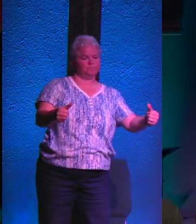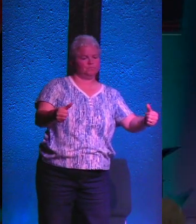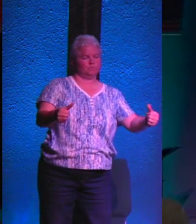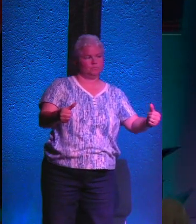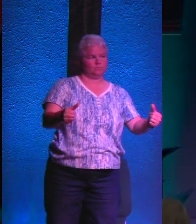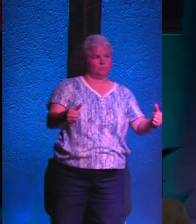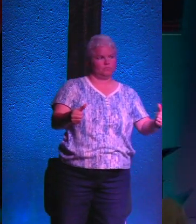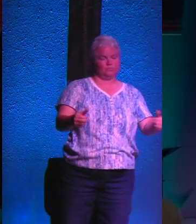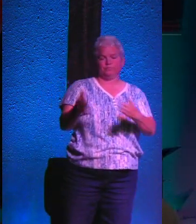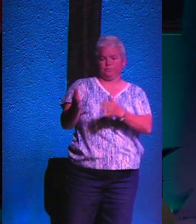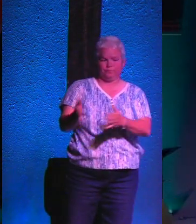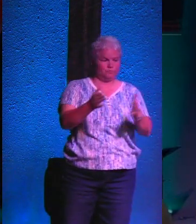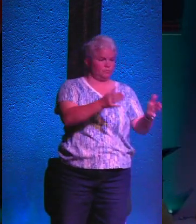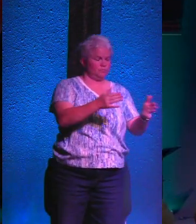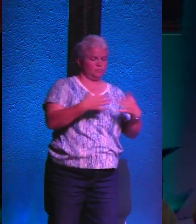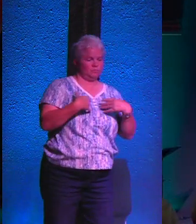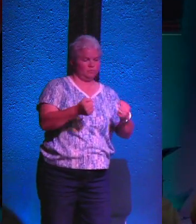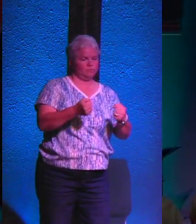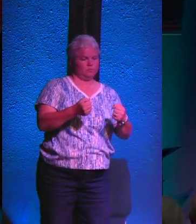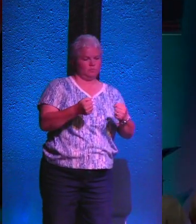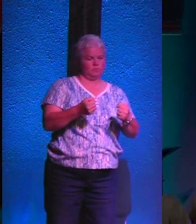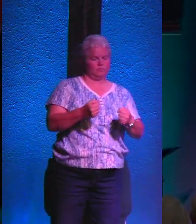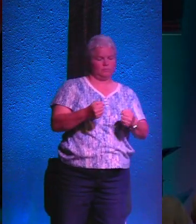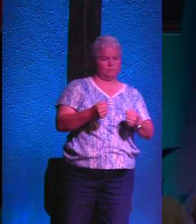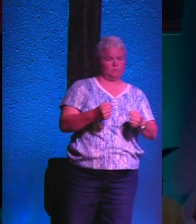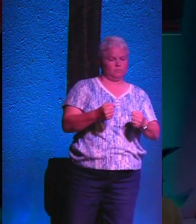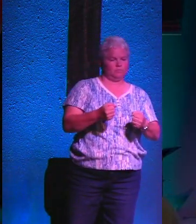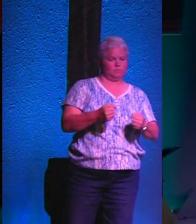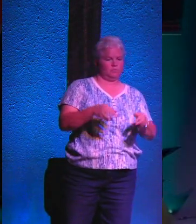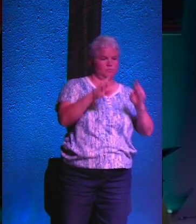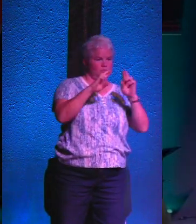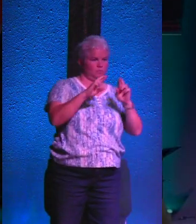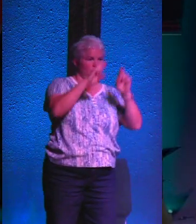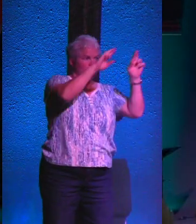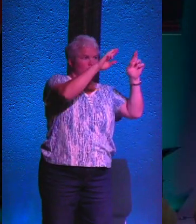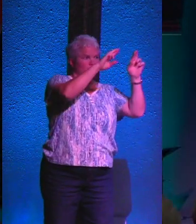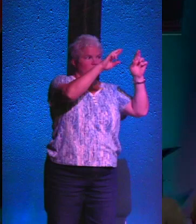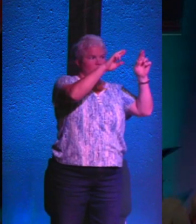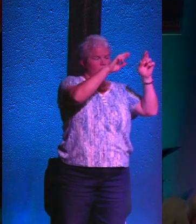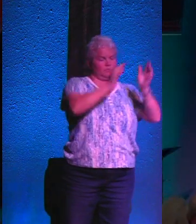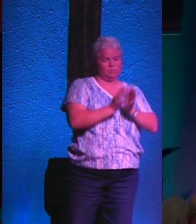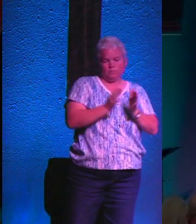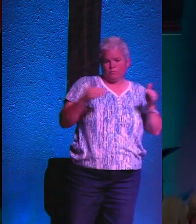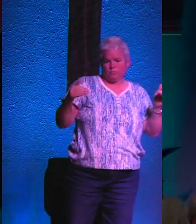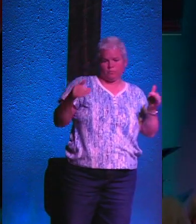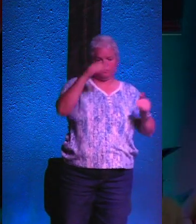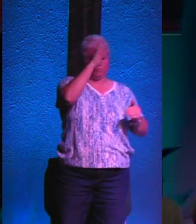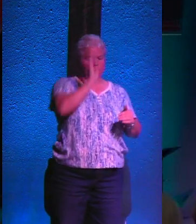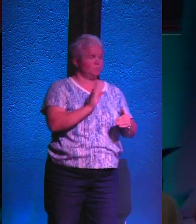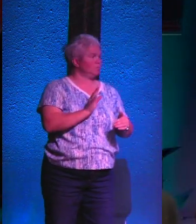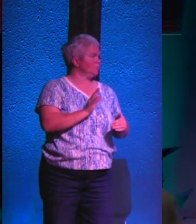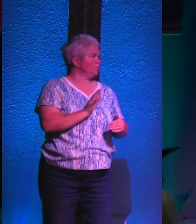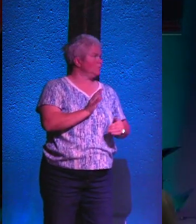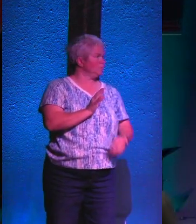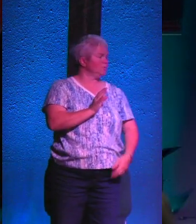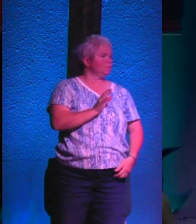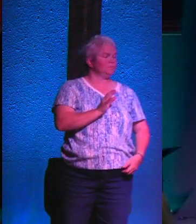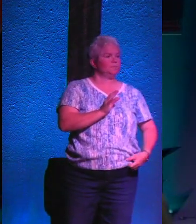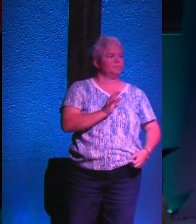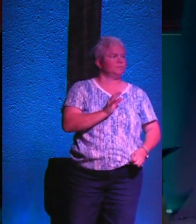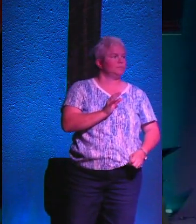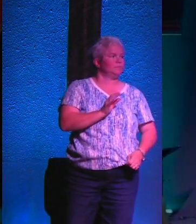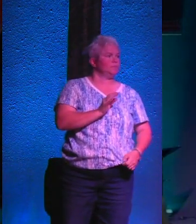it is, or if you need healing in your life, I respect that. And God is big enough to do that.